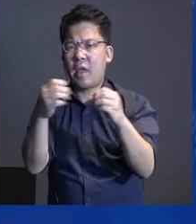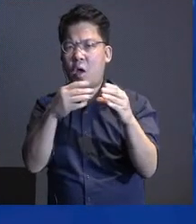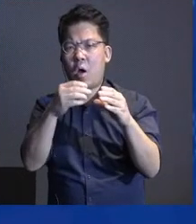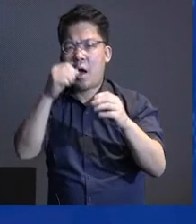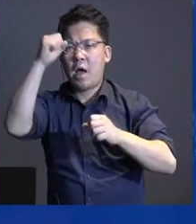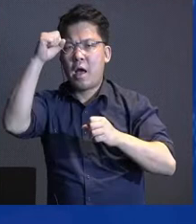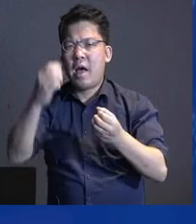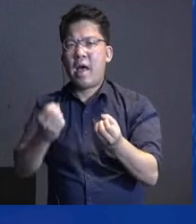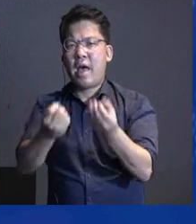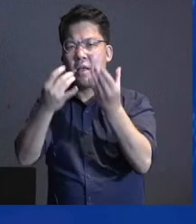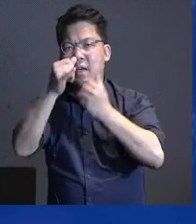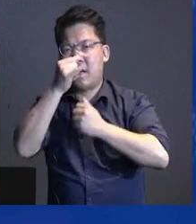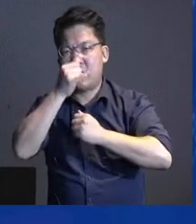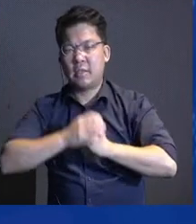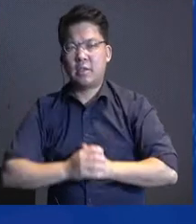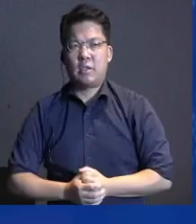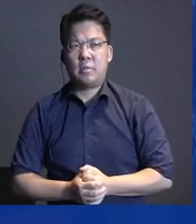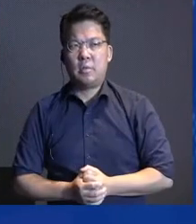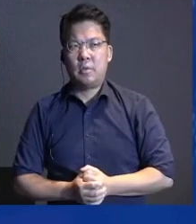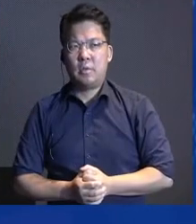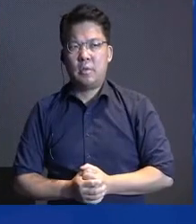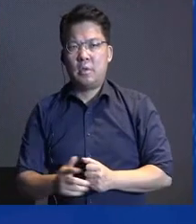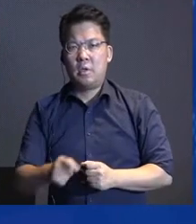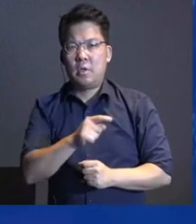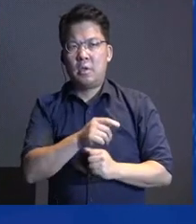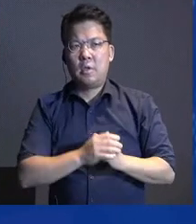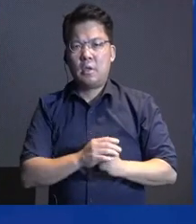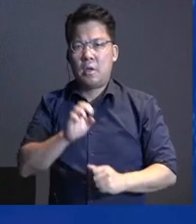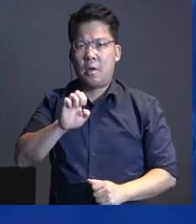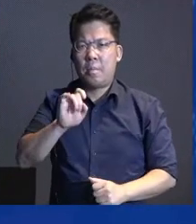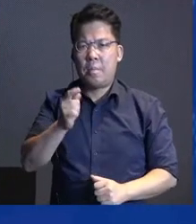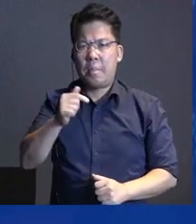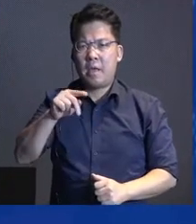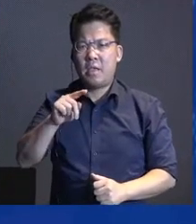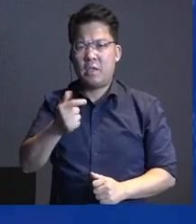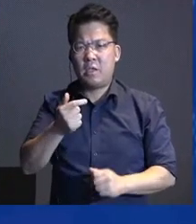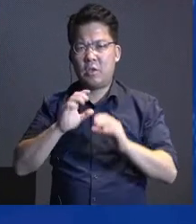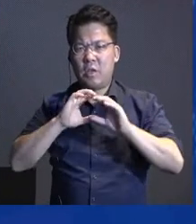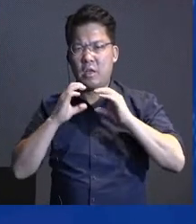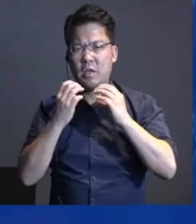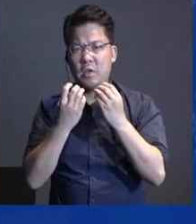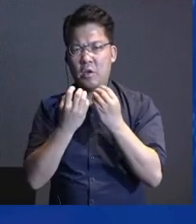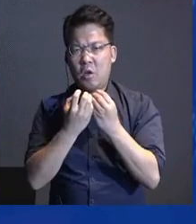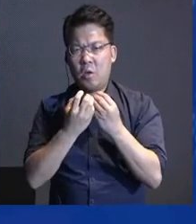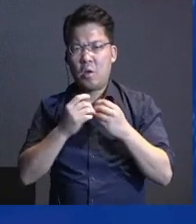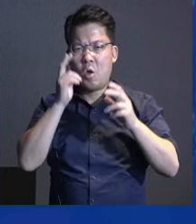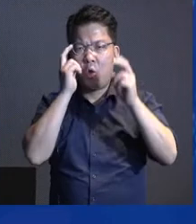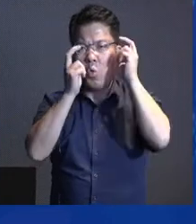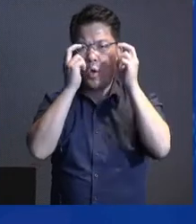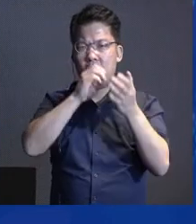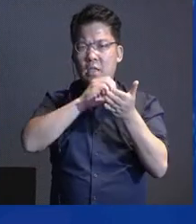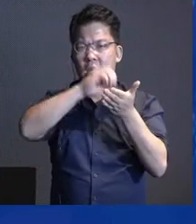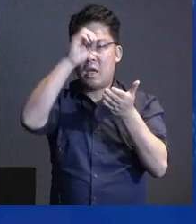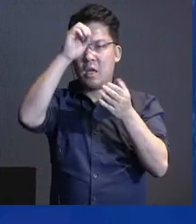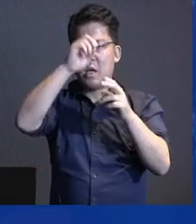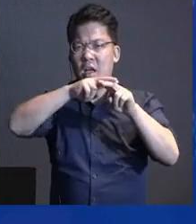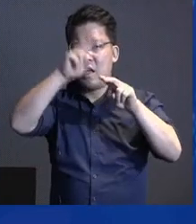pensioners club in Vienna. A pensioners club is there is situated all over the